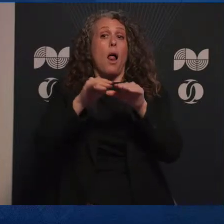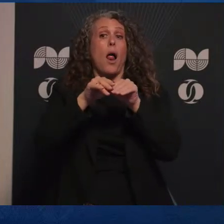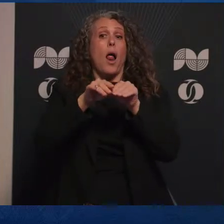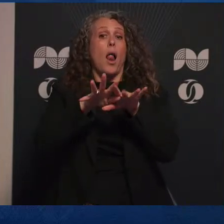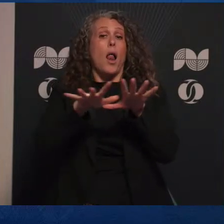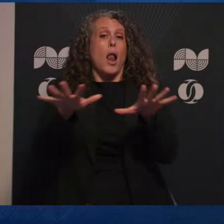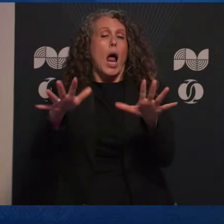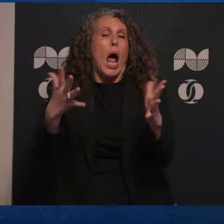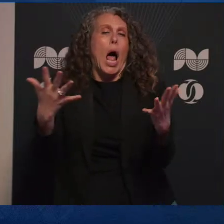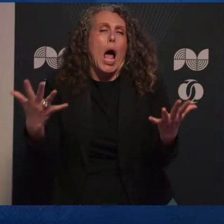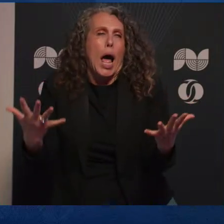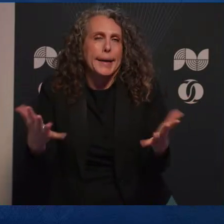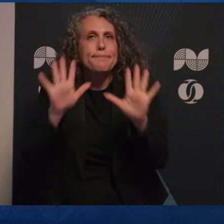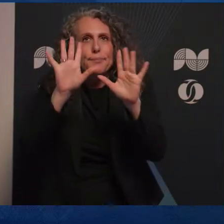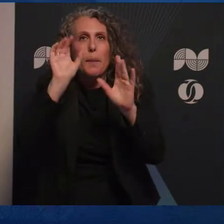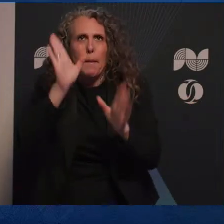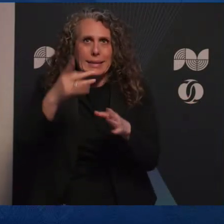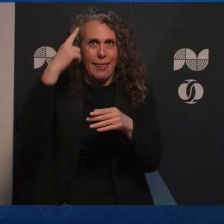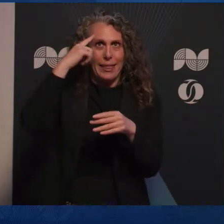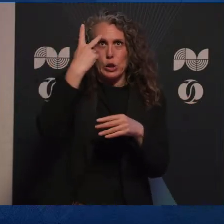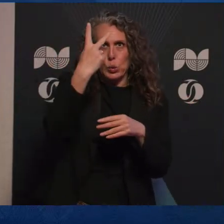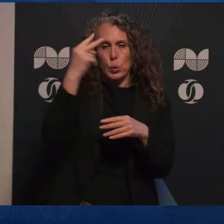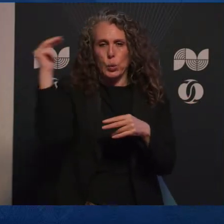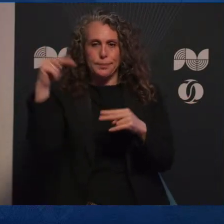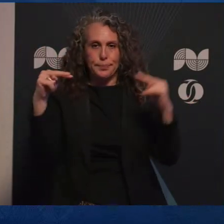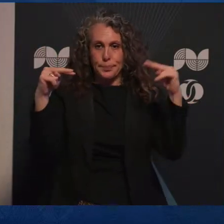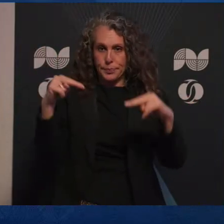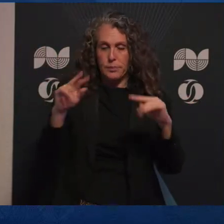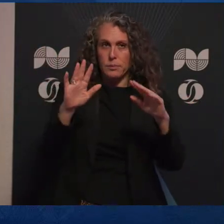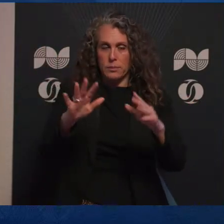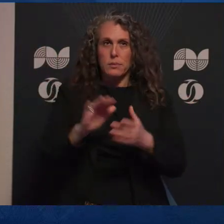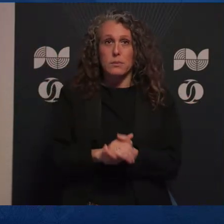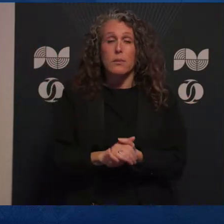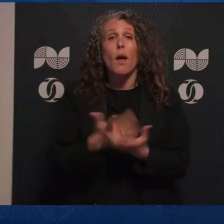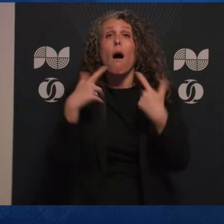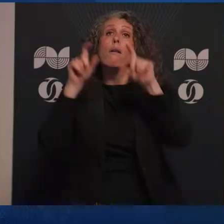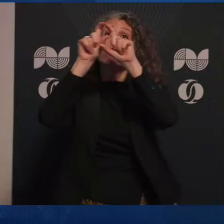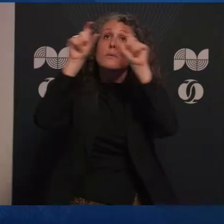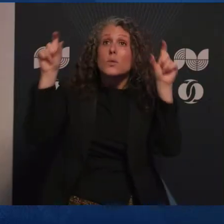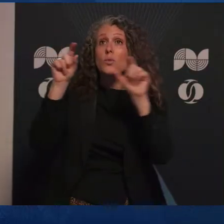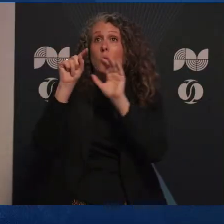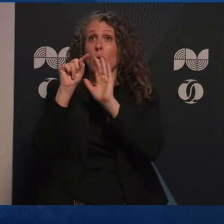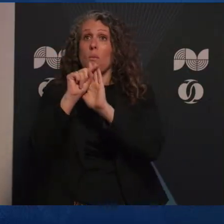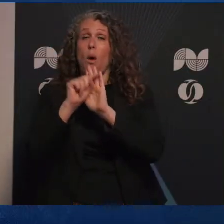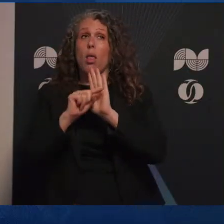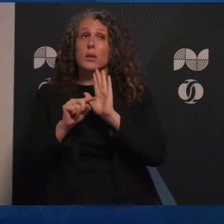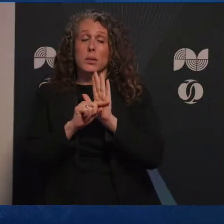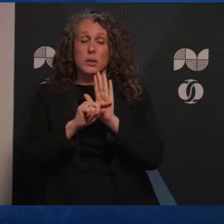angles. One is that industrial policy driven by